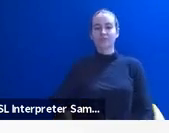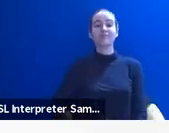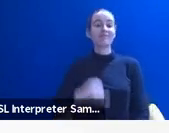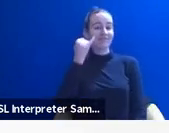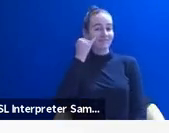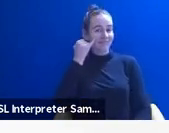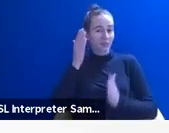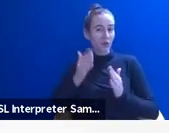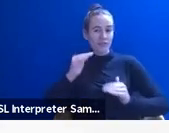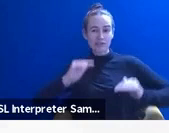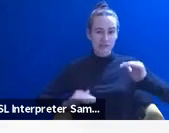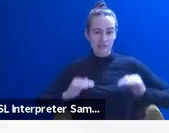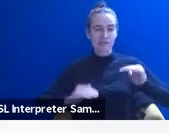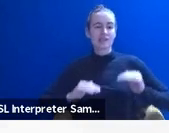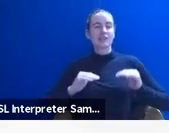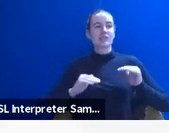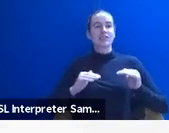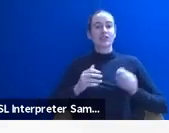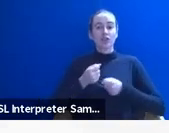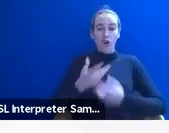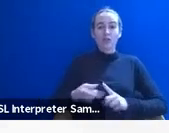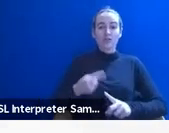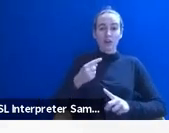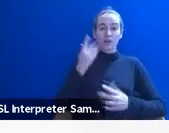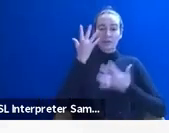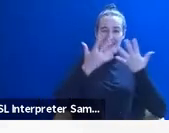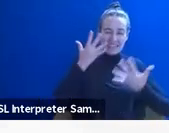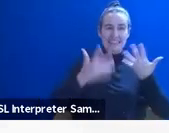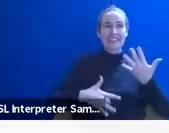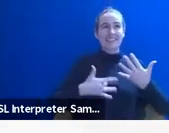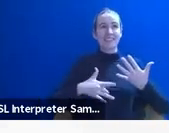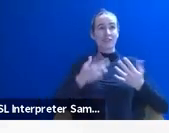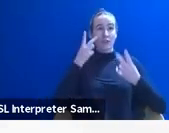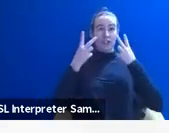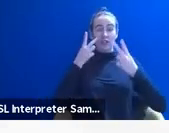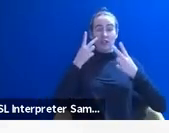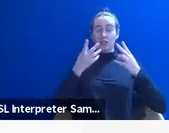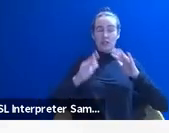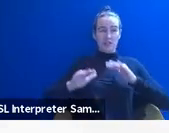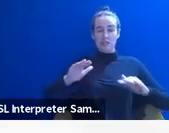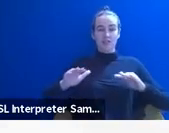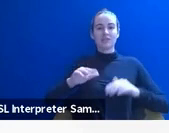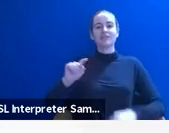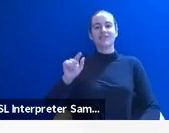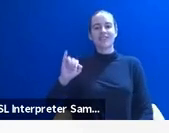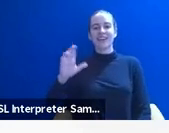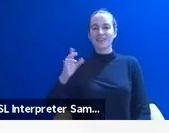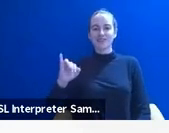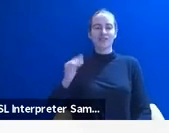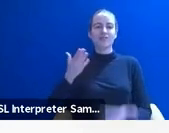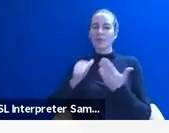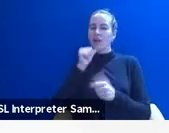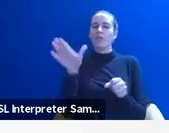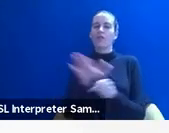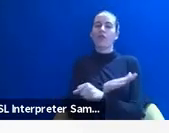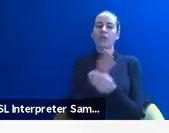imbalance is caused by dizziness or unstable vision, Tai Chi may not completely alleviate